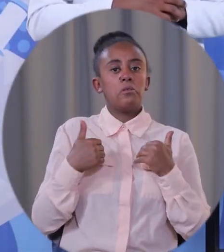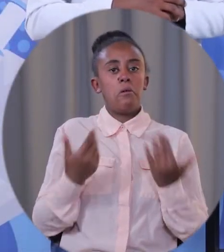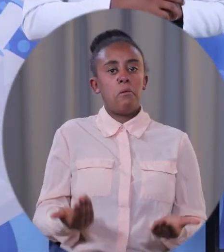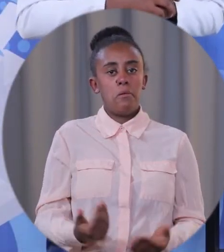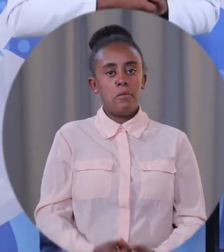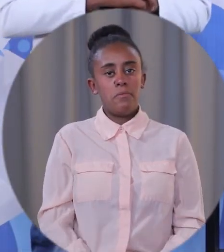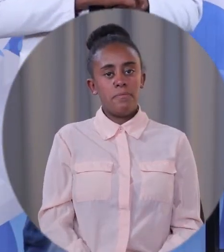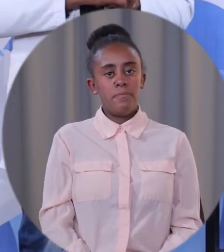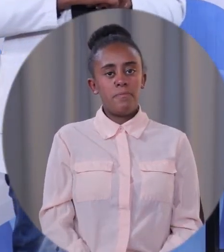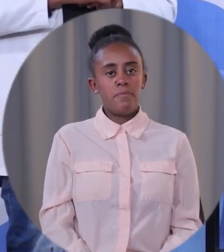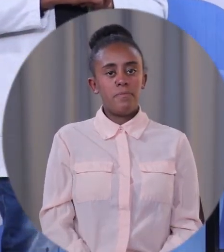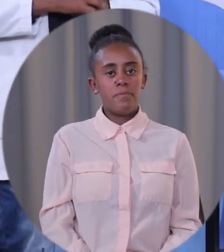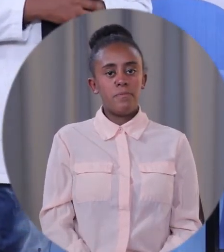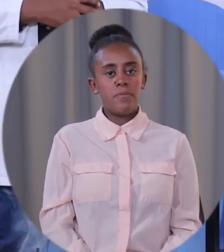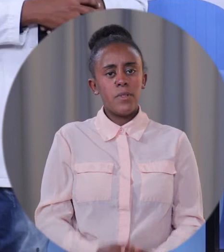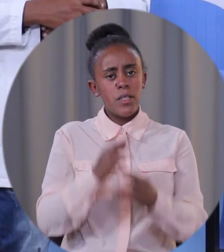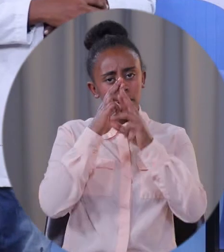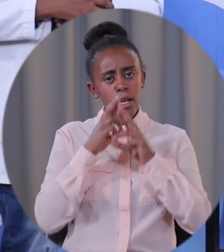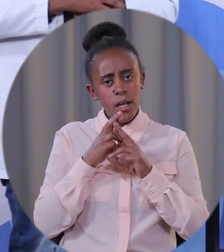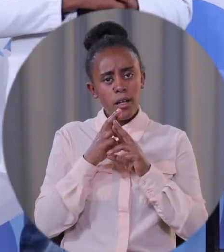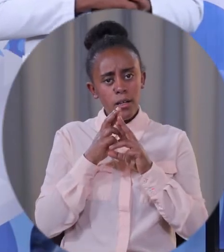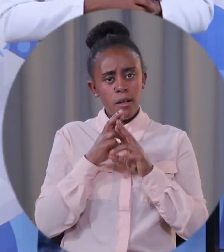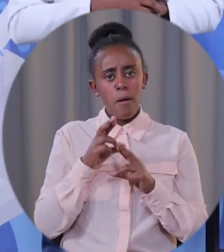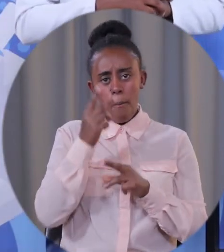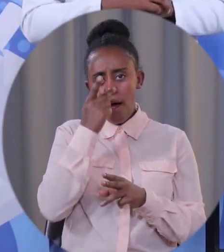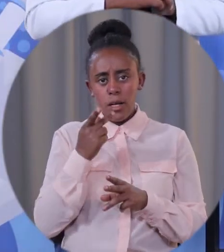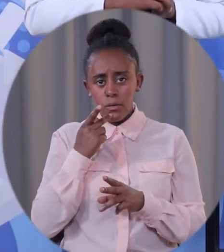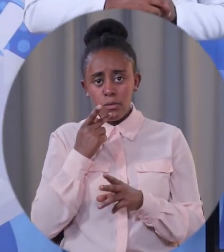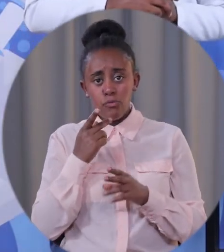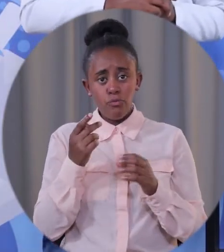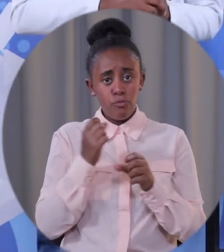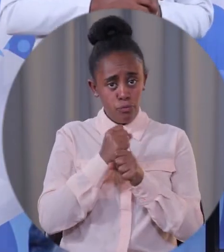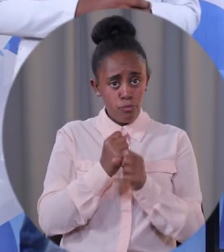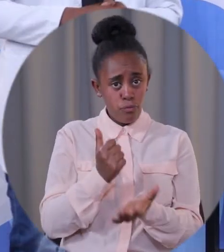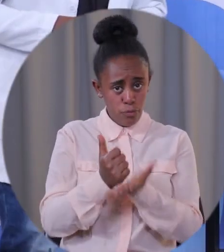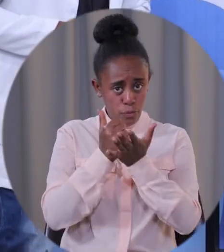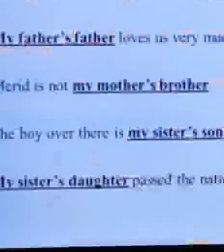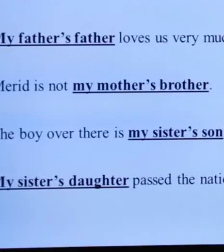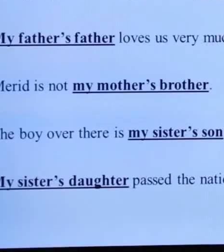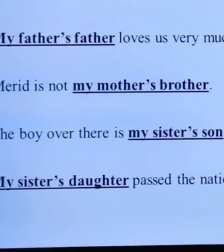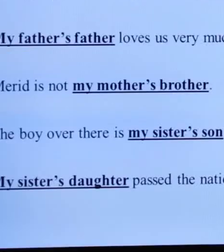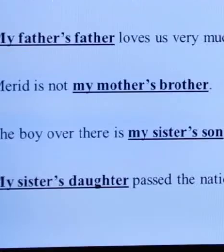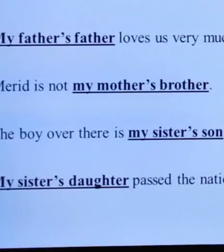activity. Dear parents, would you help the student to do this activity? Thank you.